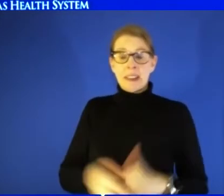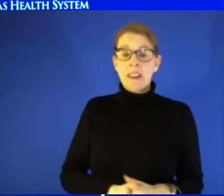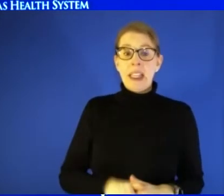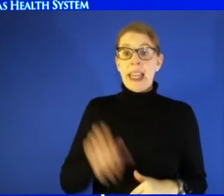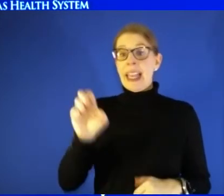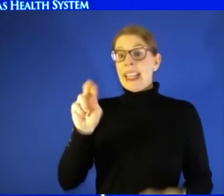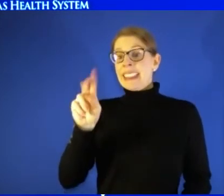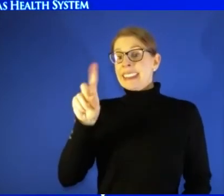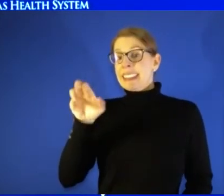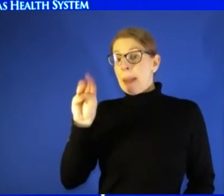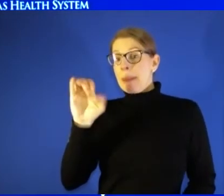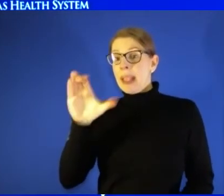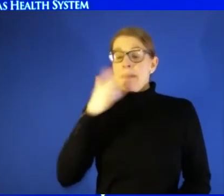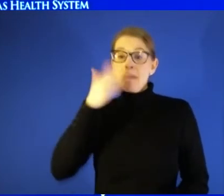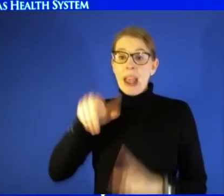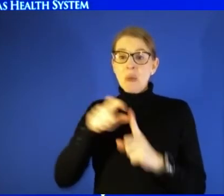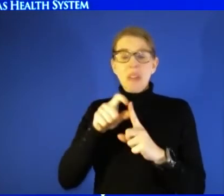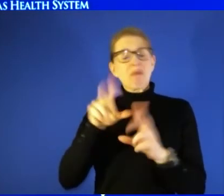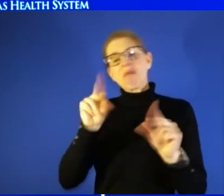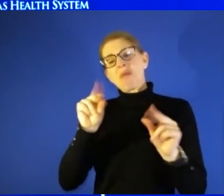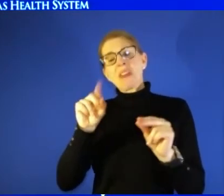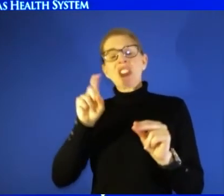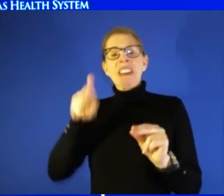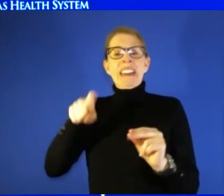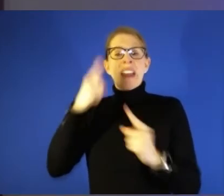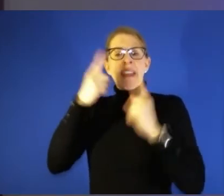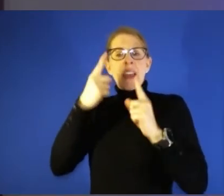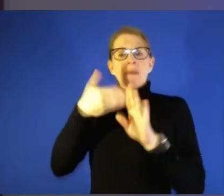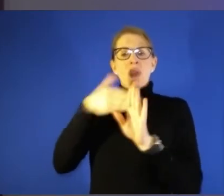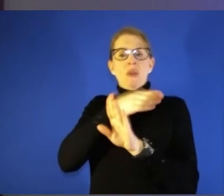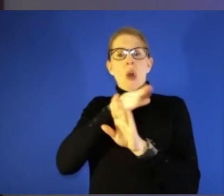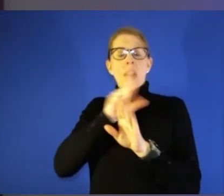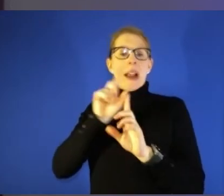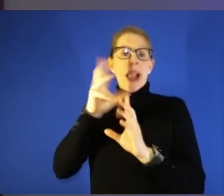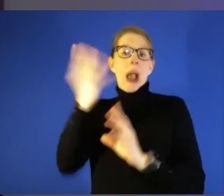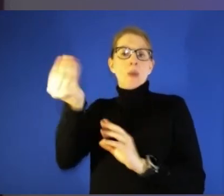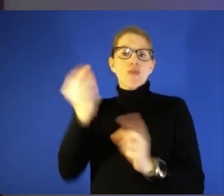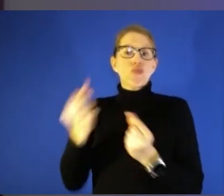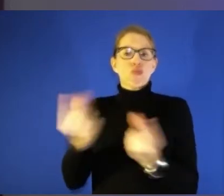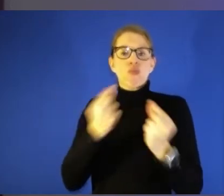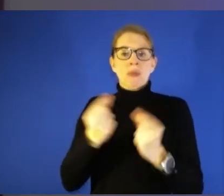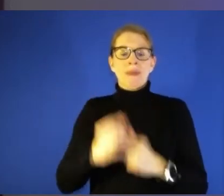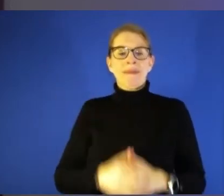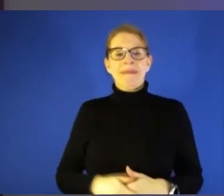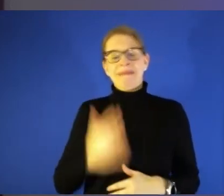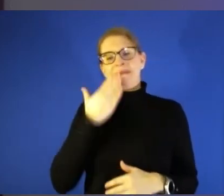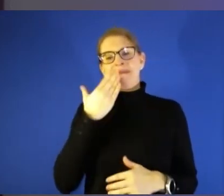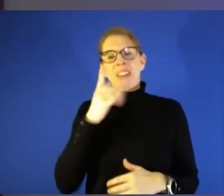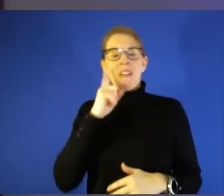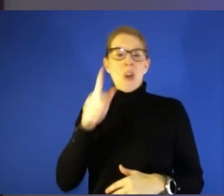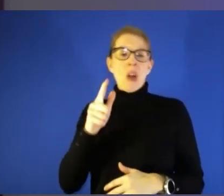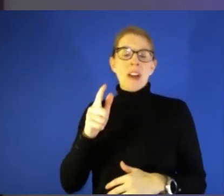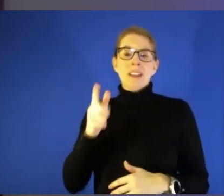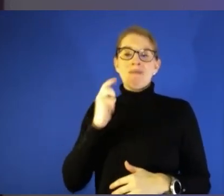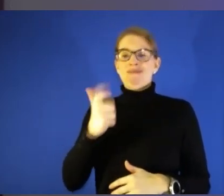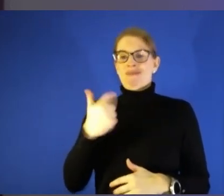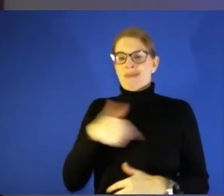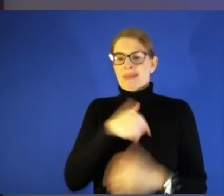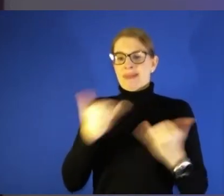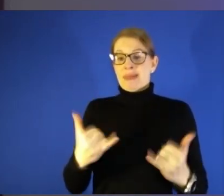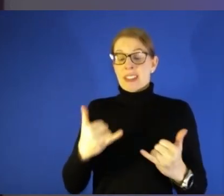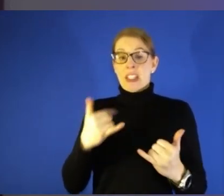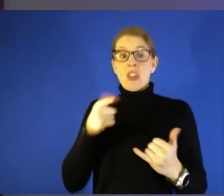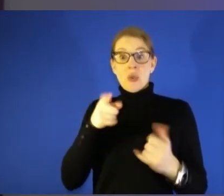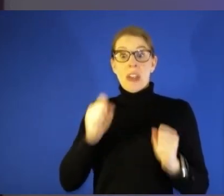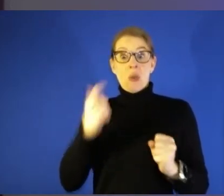have to be thoughtful in the way we go about our daily business. Well said, Doc Hawk. Thanks so much. And thank you all for being with us today. Don't forget, you can catch our show